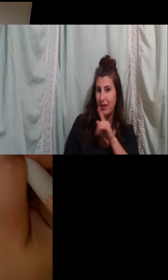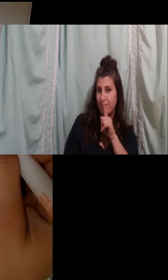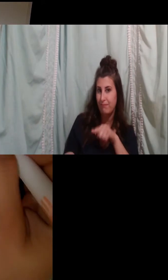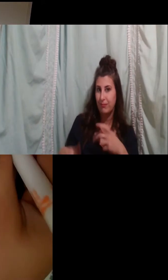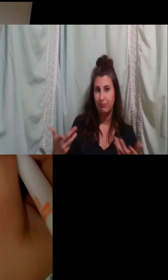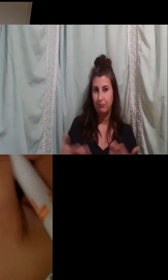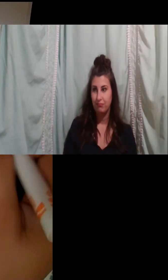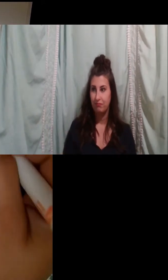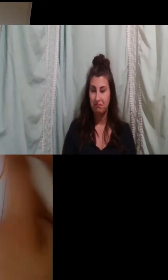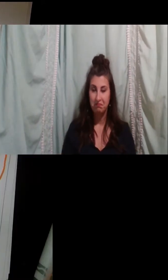Here is my final answer.